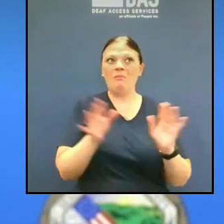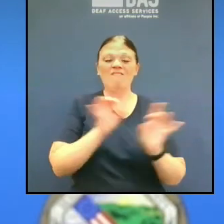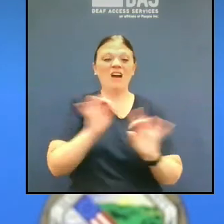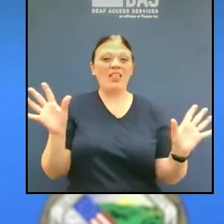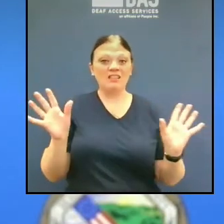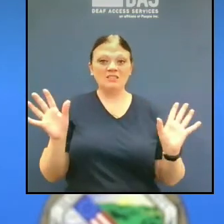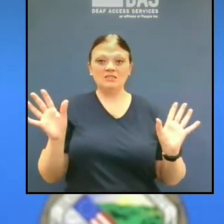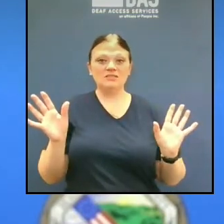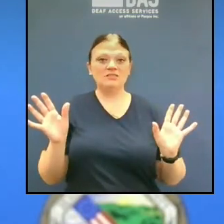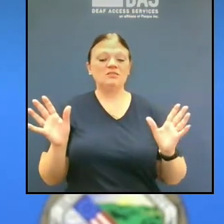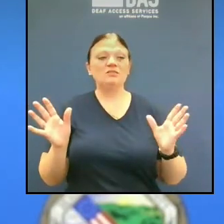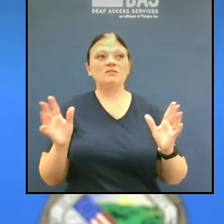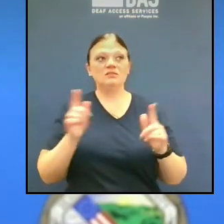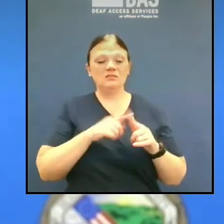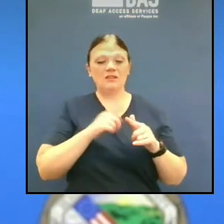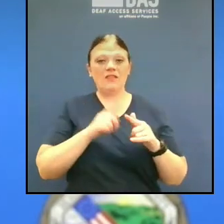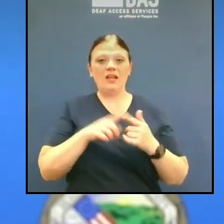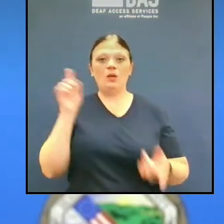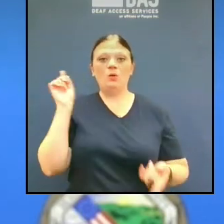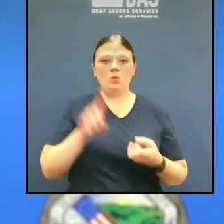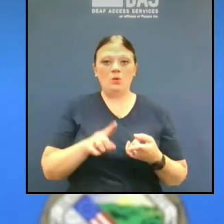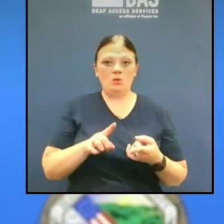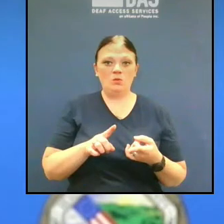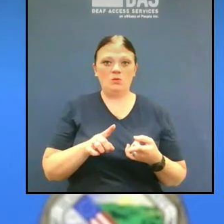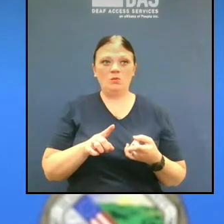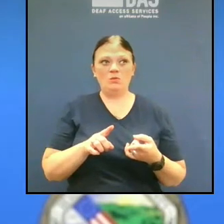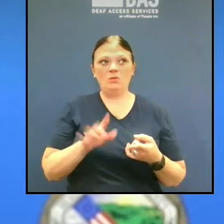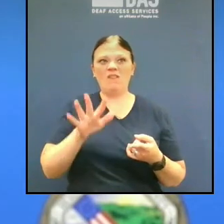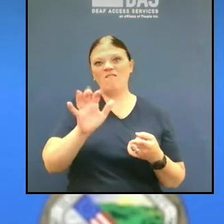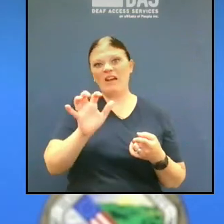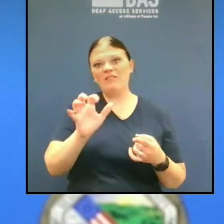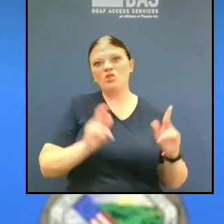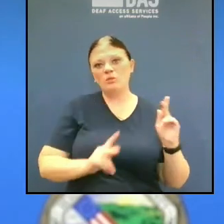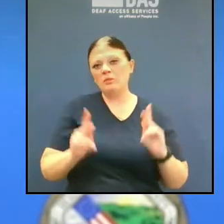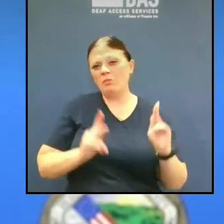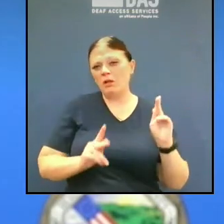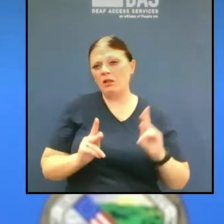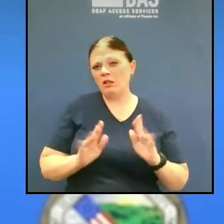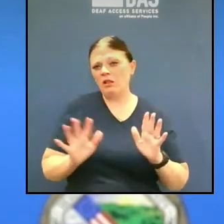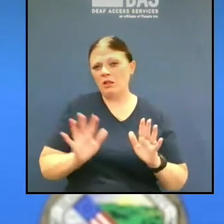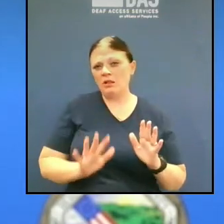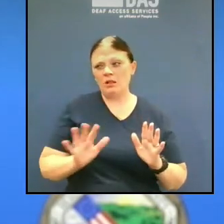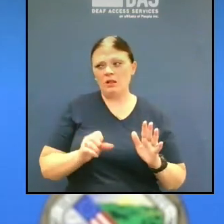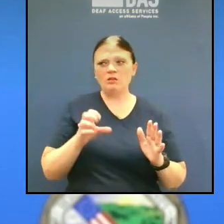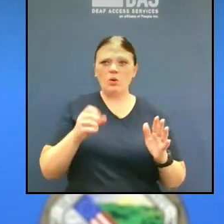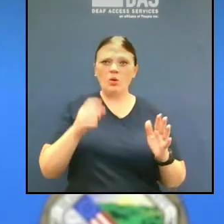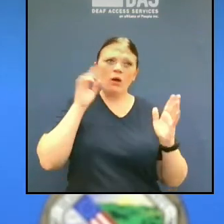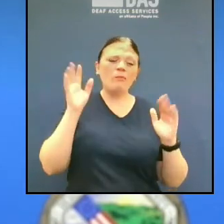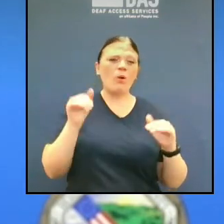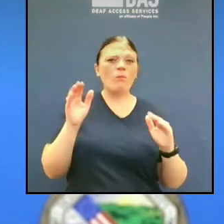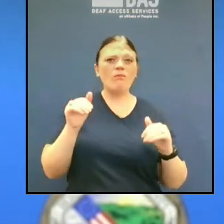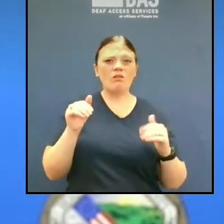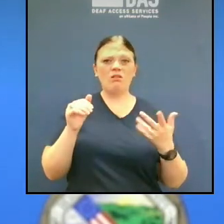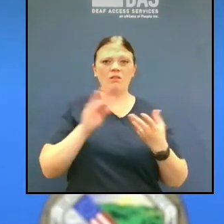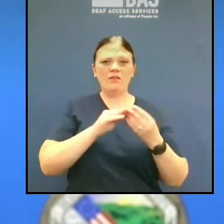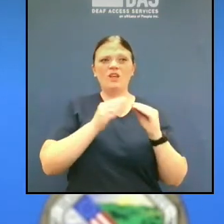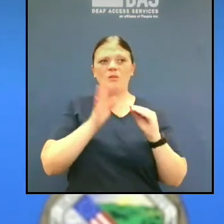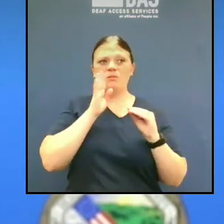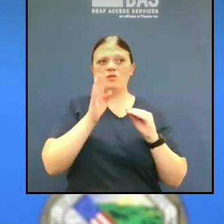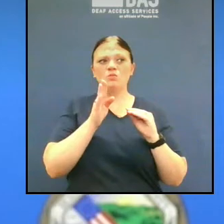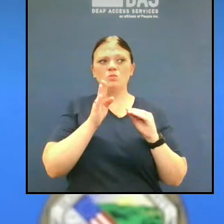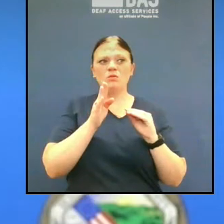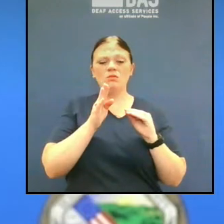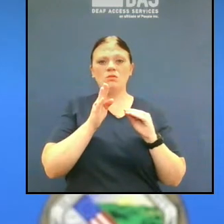violence, it had dropped down to approximately 500 people at that point. So I'm hopeful that the numbers will